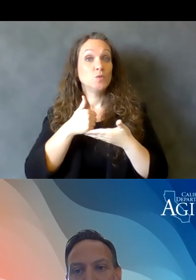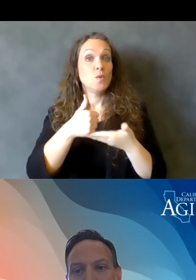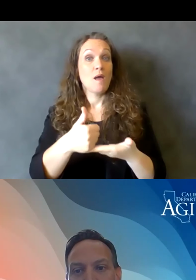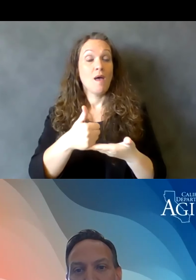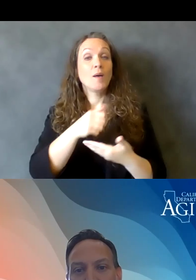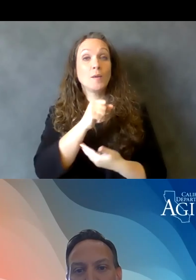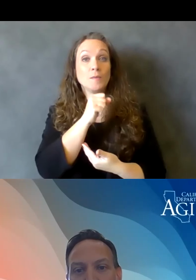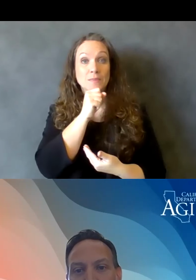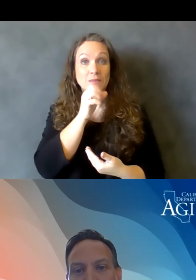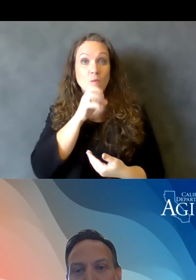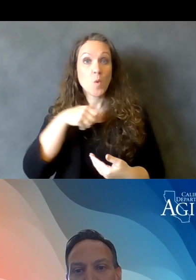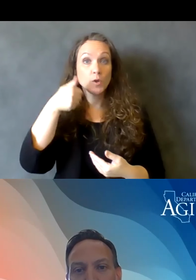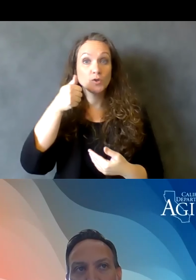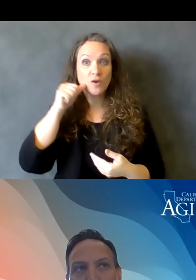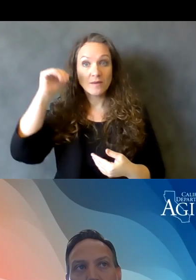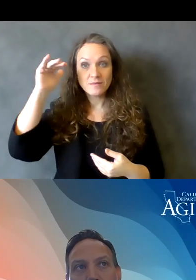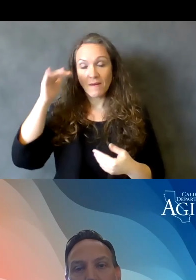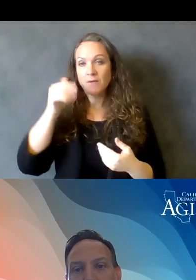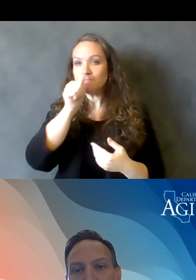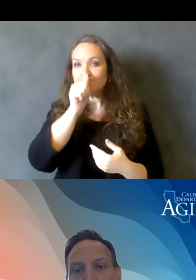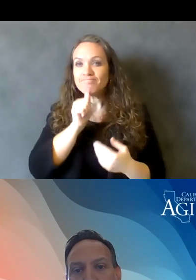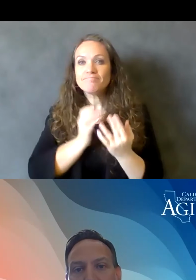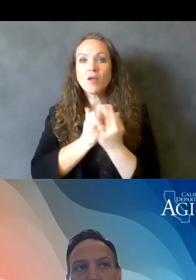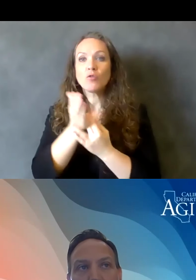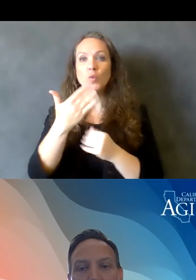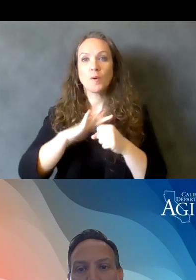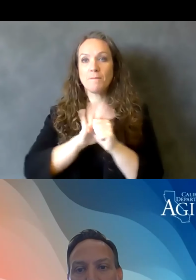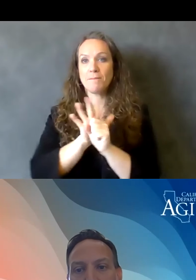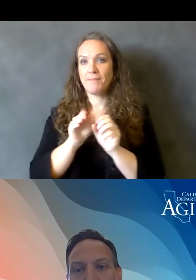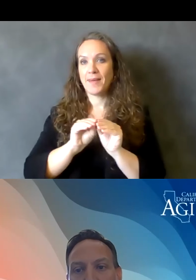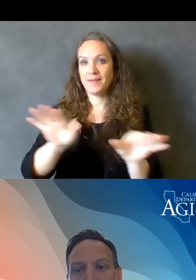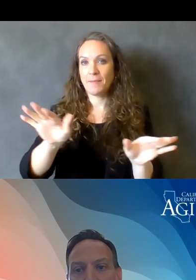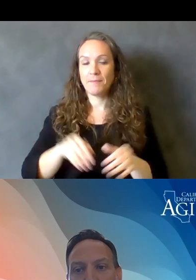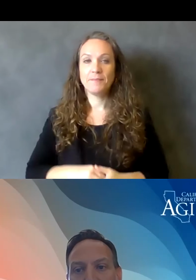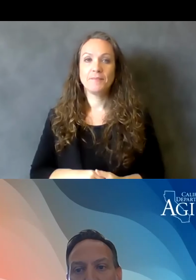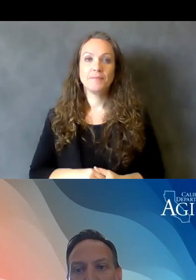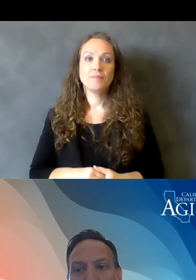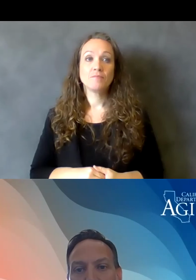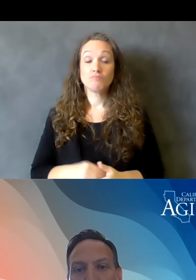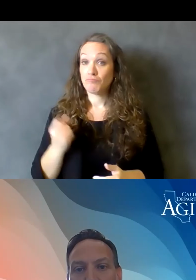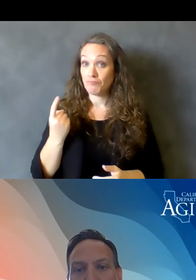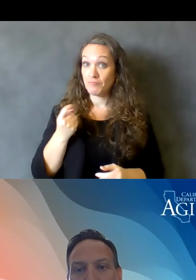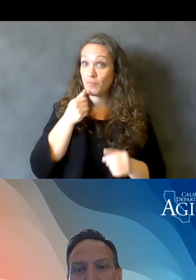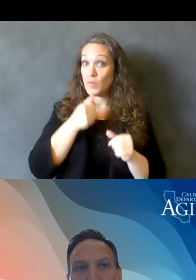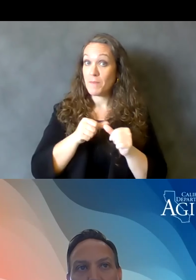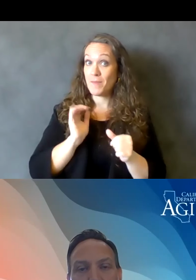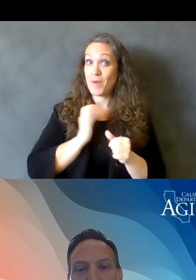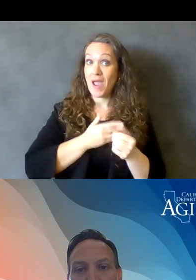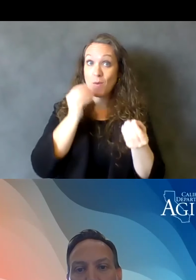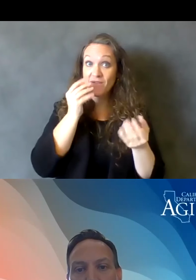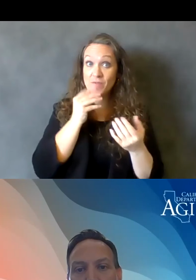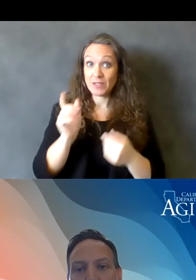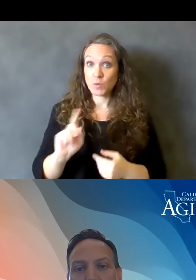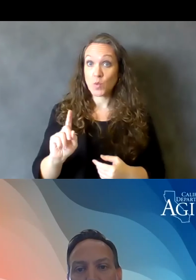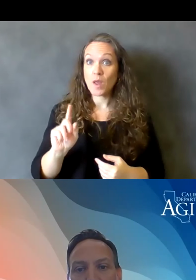older adults get through the COVID pandemic. As a reminder, all of our program data can be found on our data reports page, which can